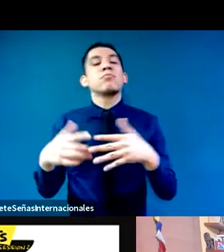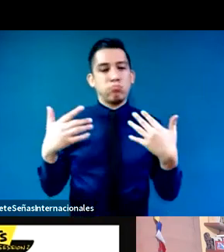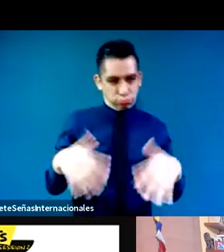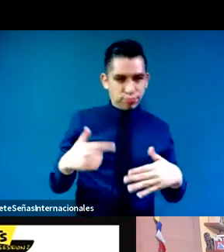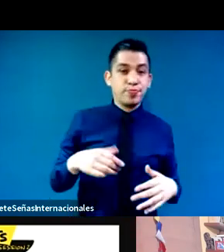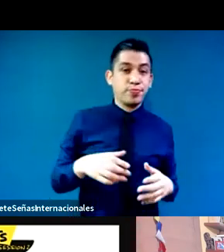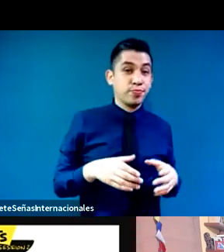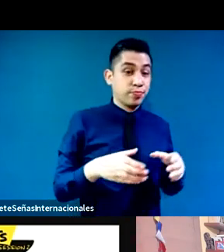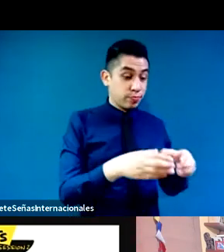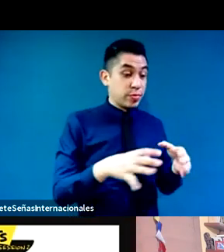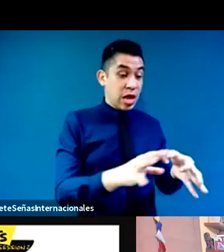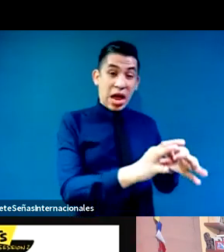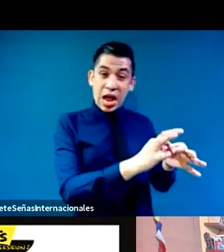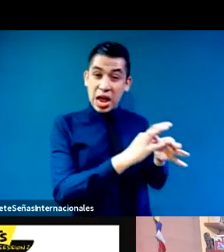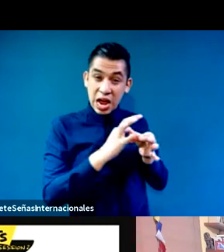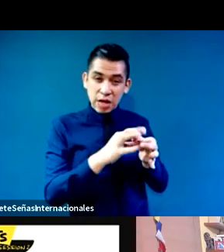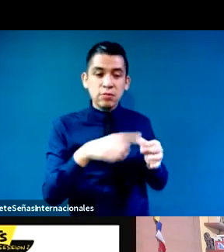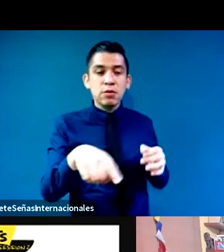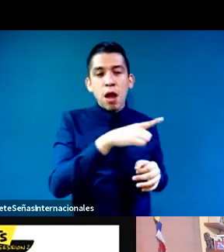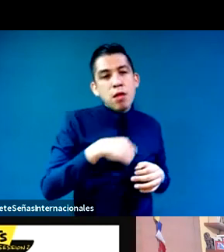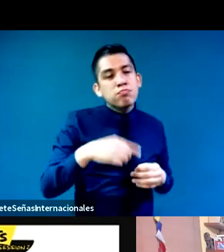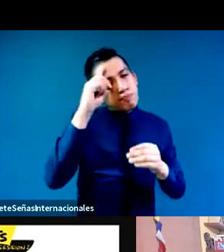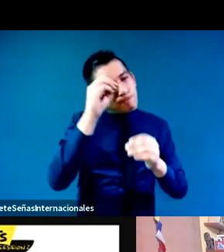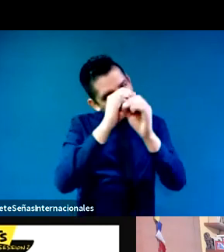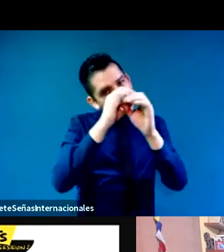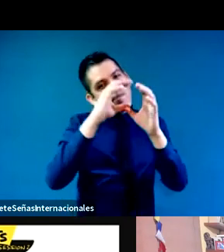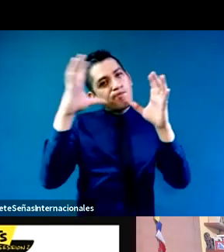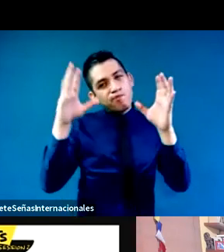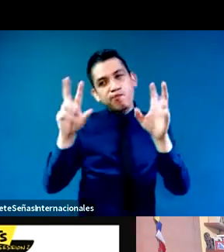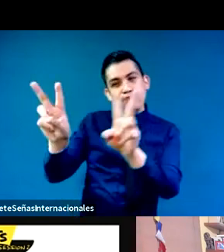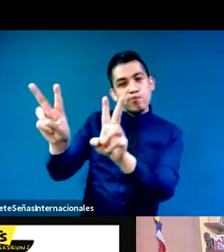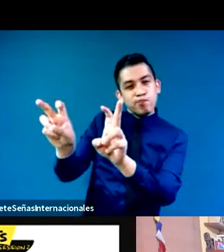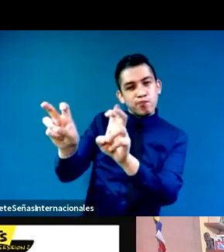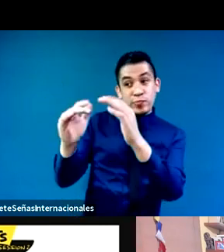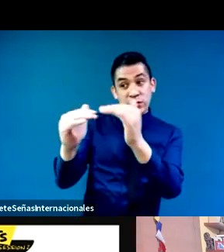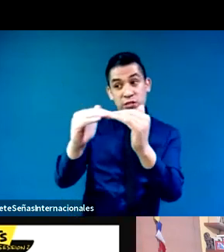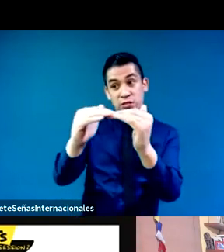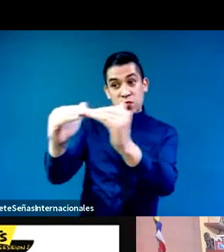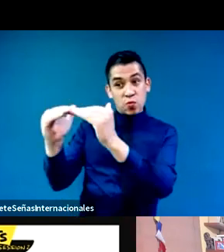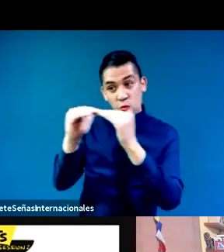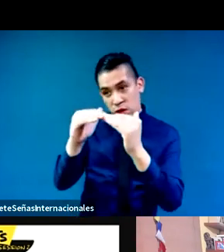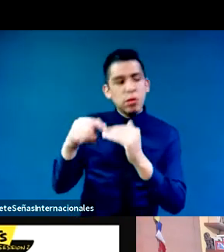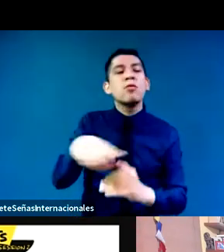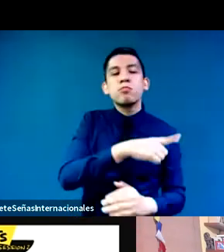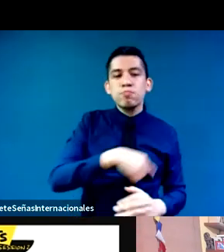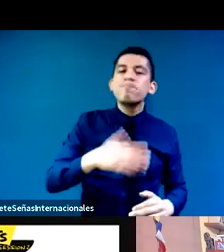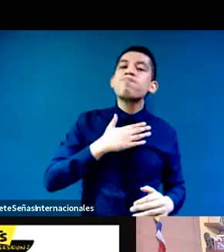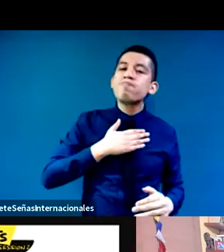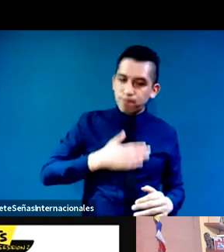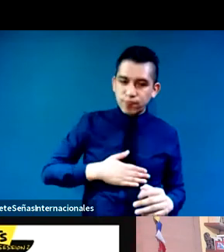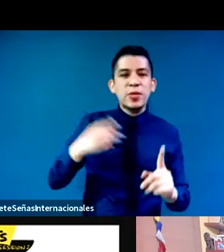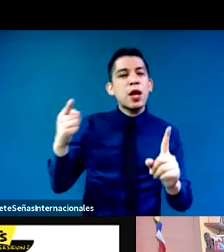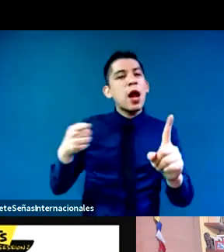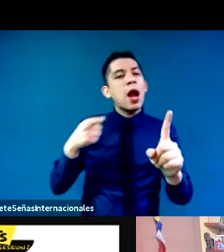equality. We are in the midst of a devastating global pandemic that has, as we all know, exacerbated inequalities